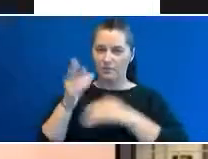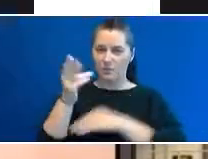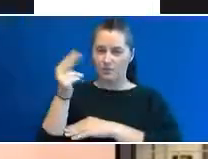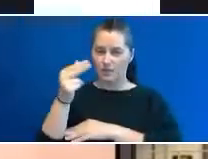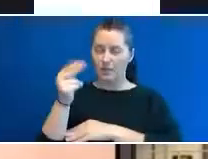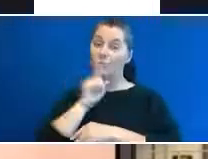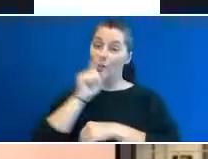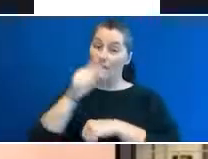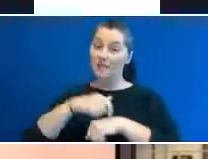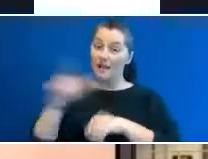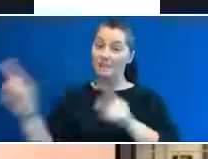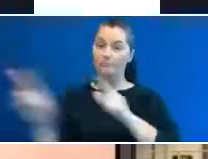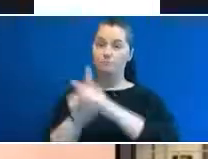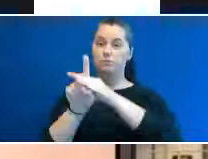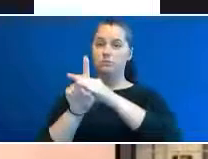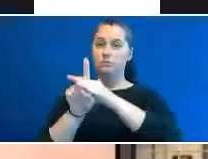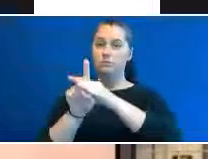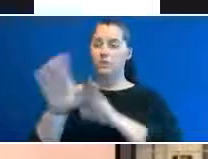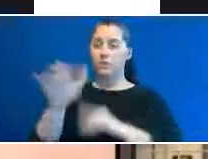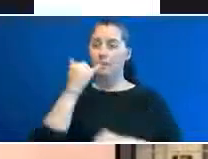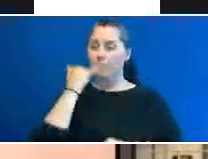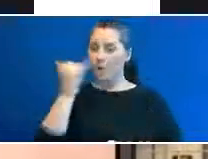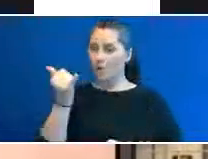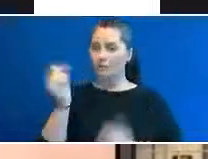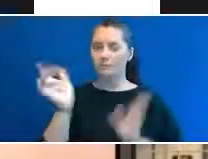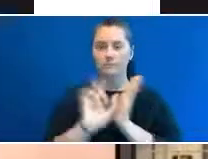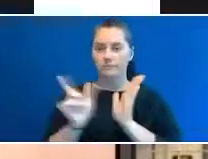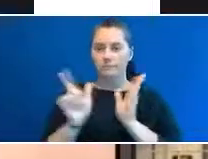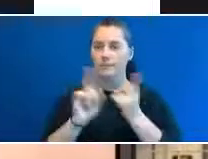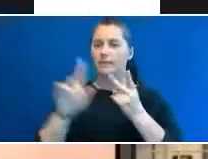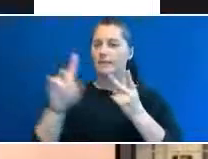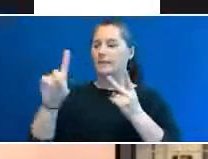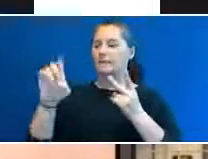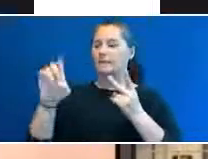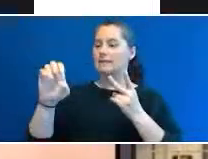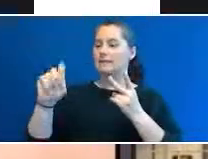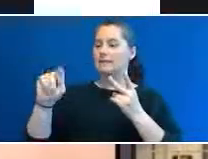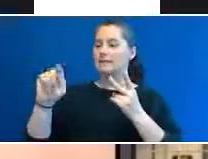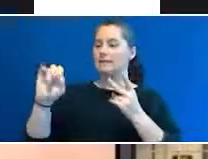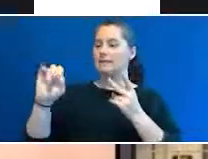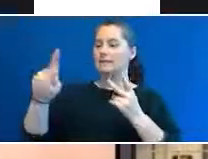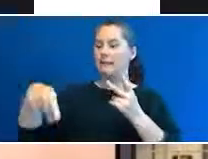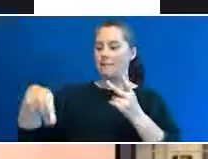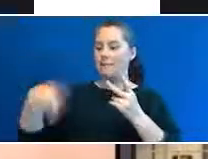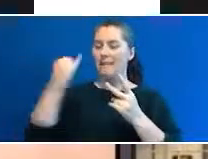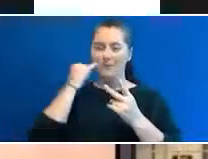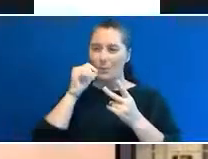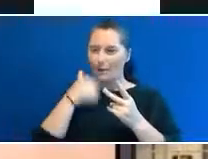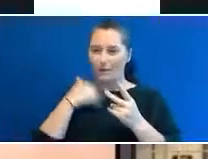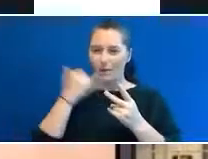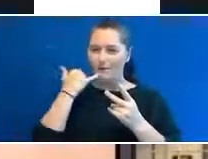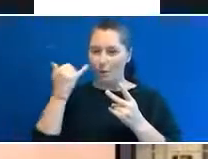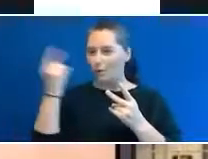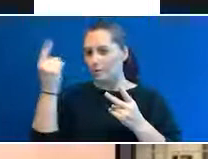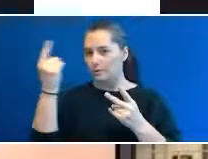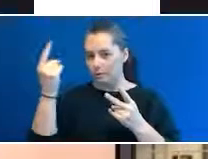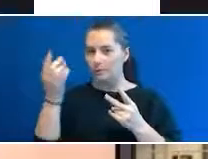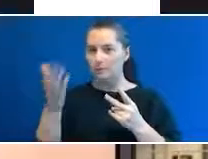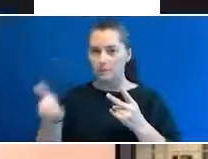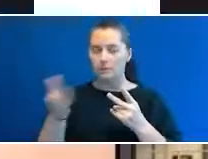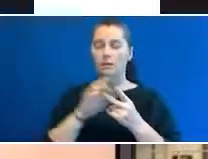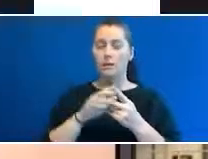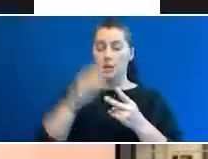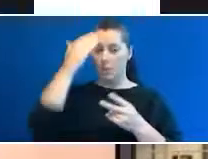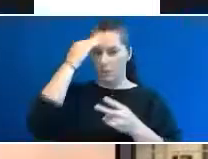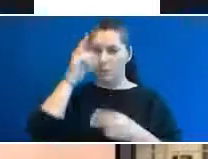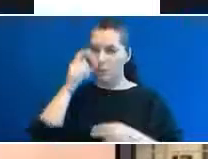transaction shows up on your phone. This shows up also on your desktop in case you don't have a phone or anything that way. I click in, it knows who I am, it knows